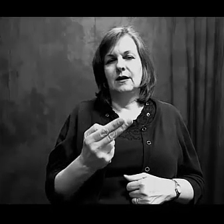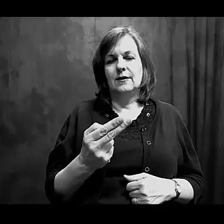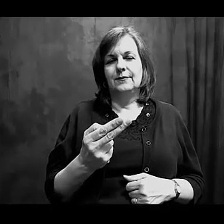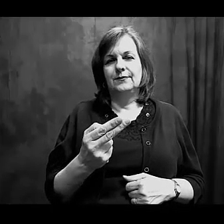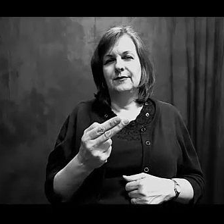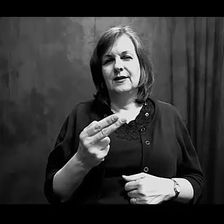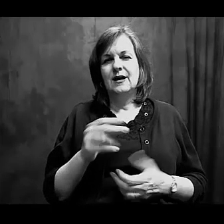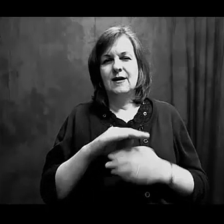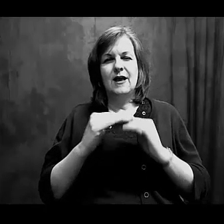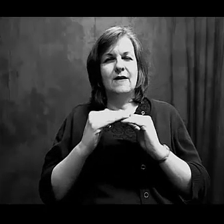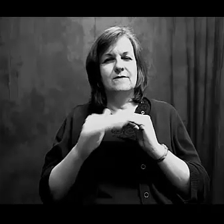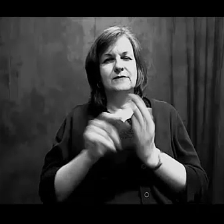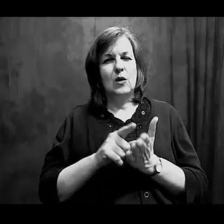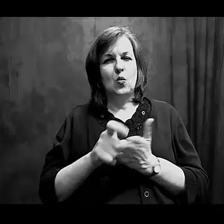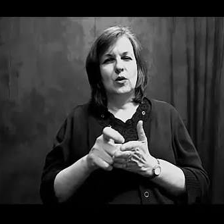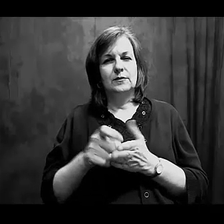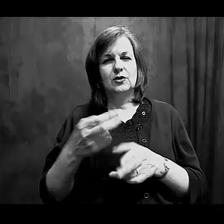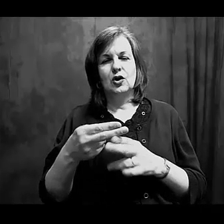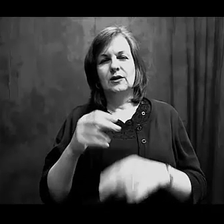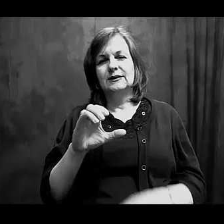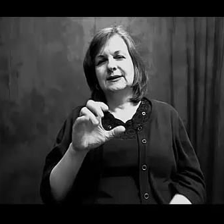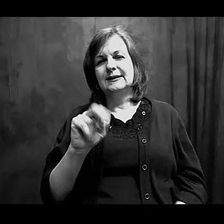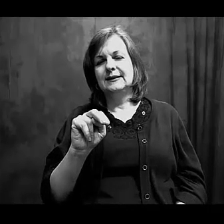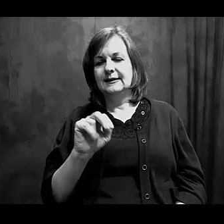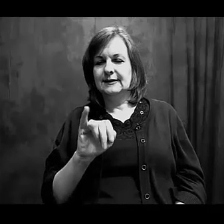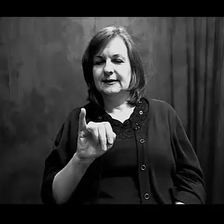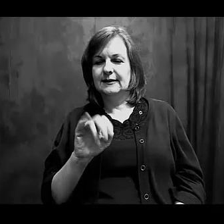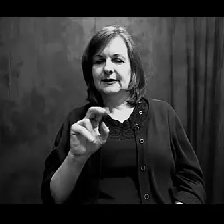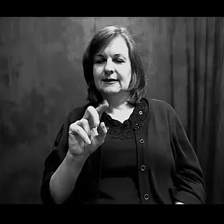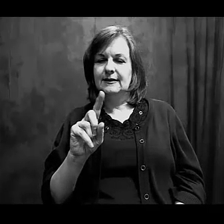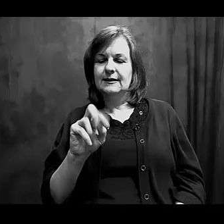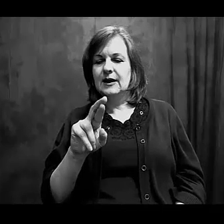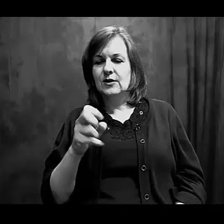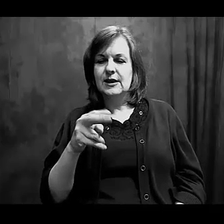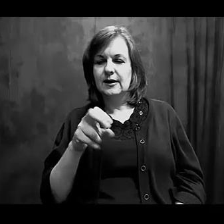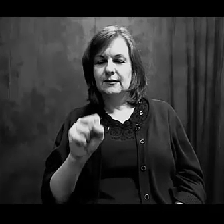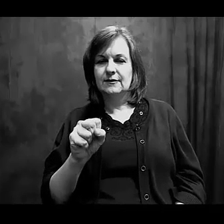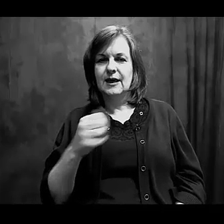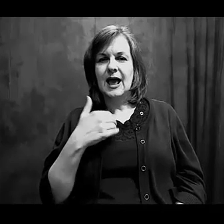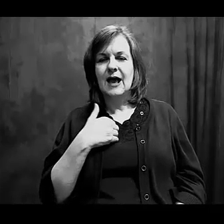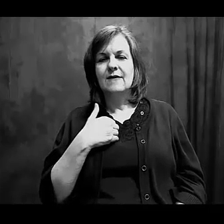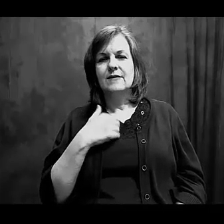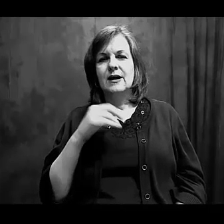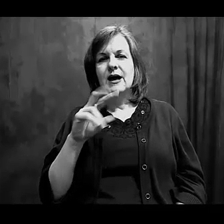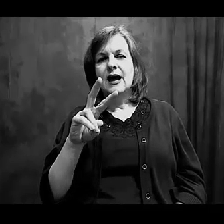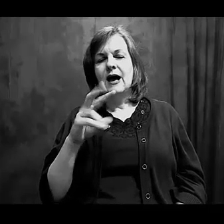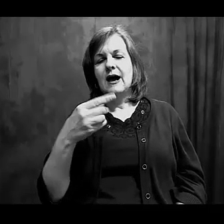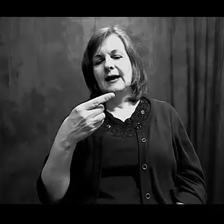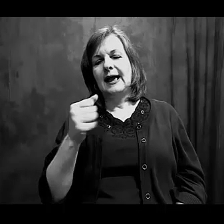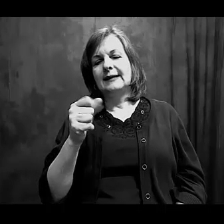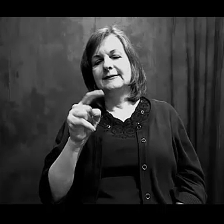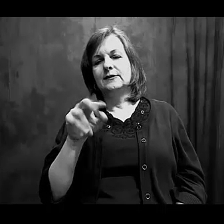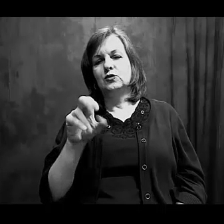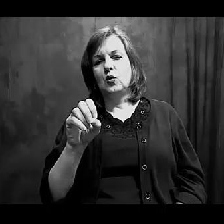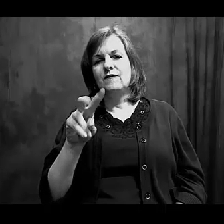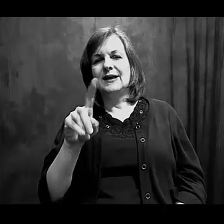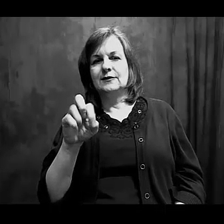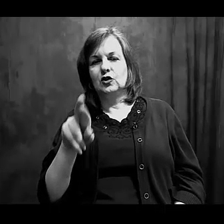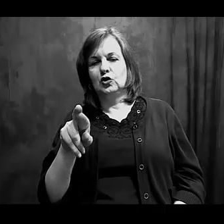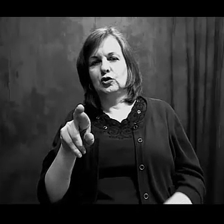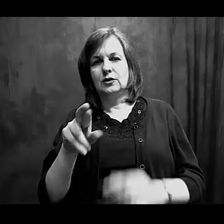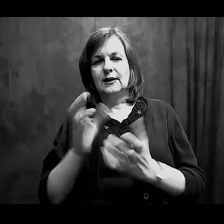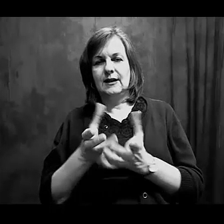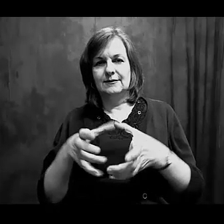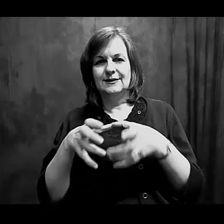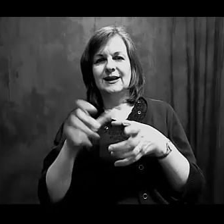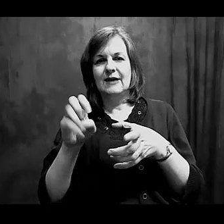now. Cnidarians, flatworms, have what we call a gastrovascular cavity. We've mentioned this before with the vascular system. Food